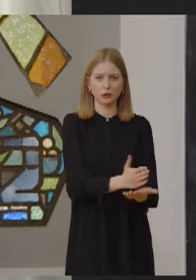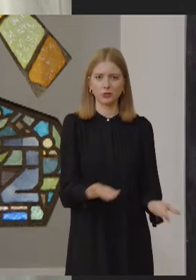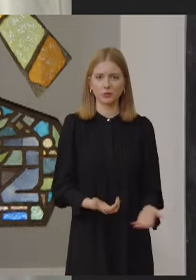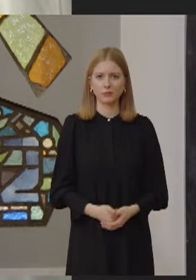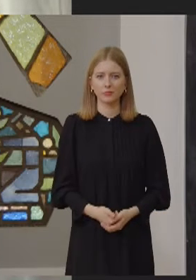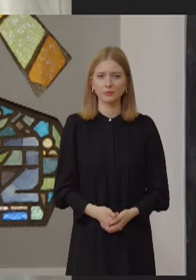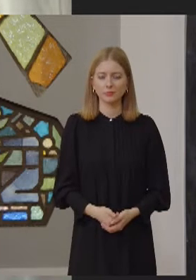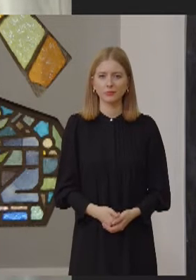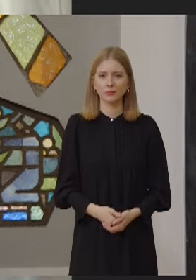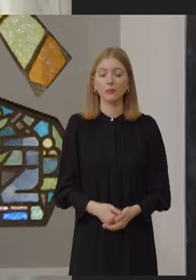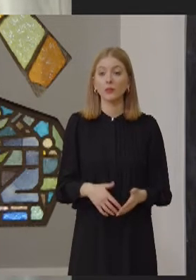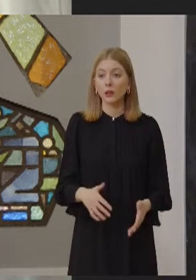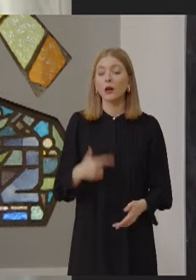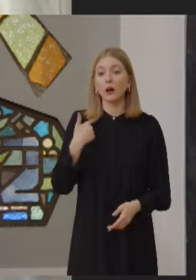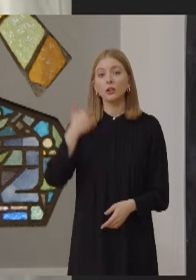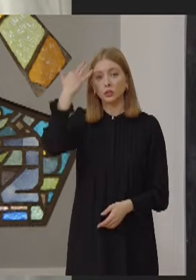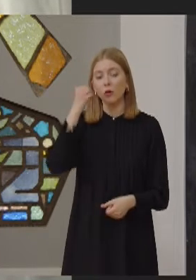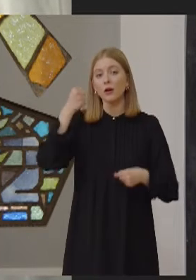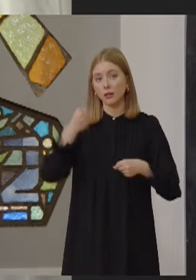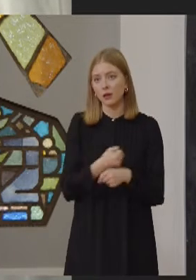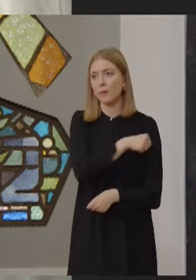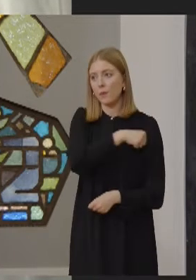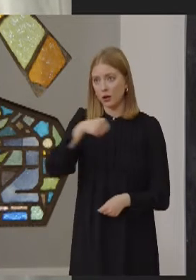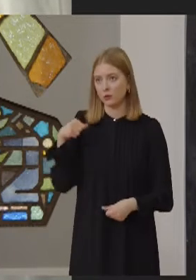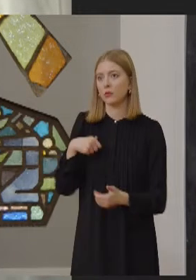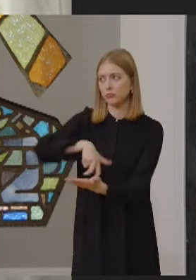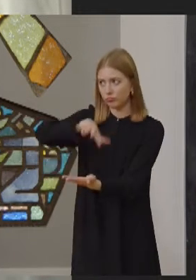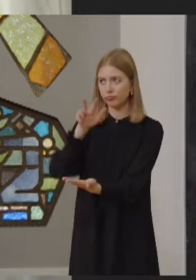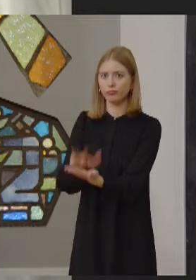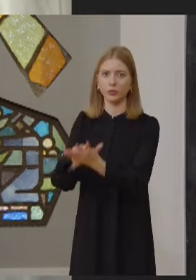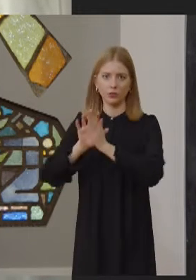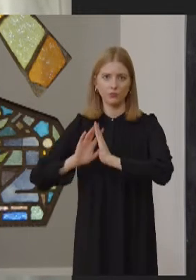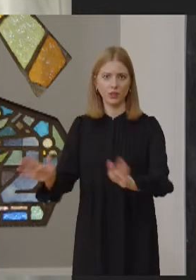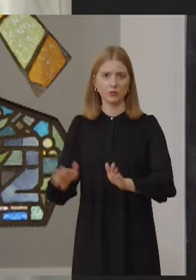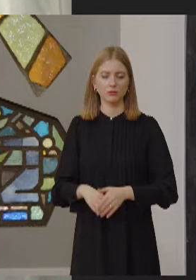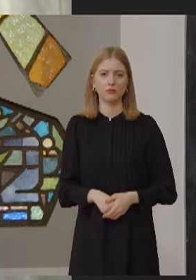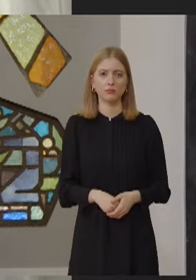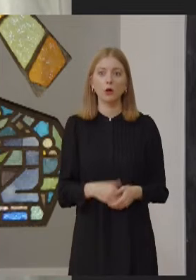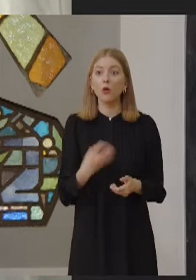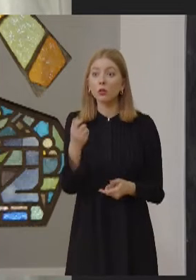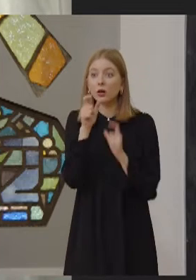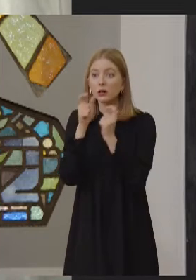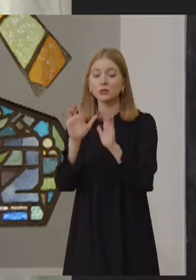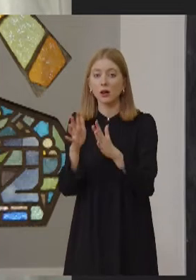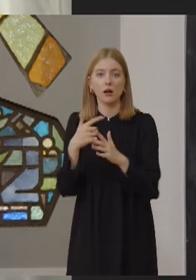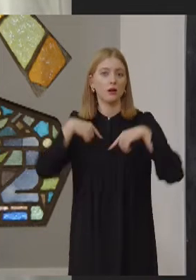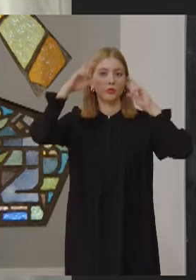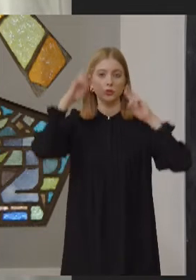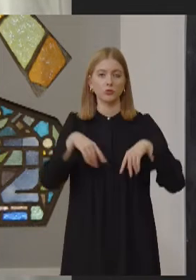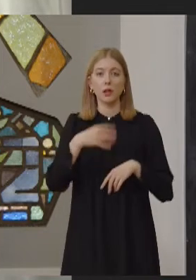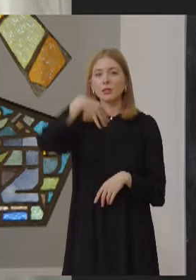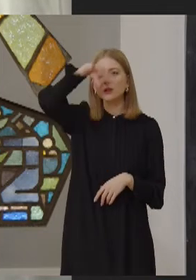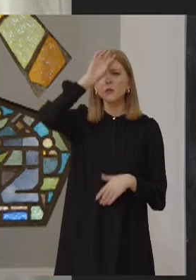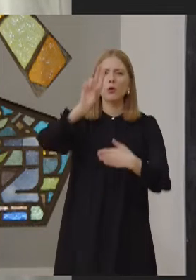We need to eventually act on that. Aš net nežinau, ką čia daugiau galima būtų pasakyti, nes formalių argumentų prieš